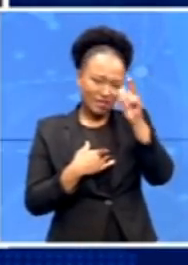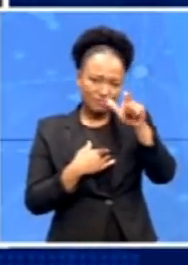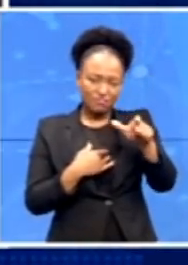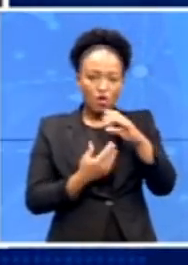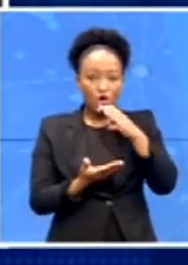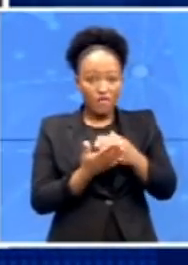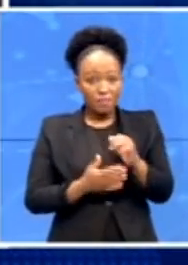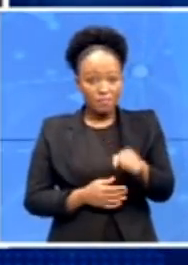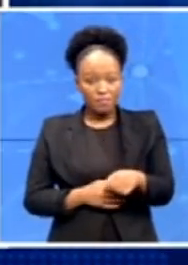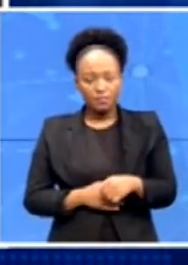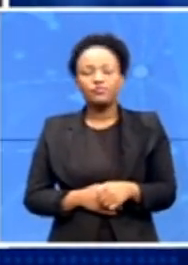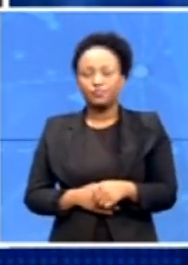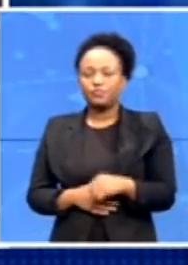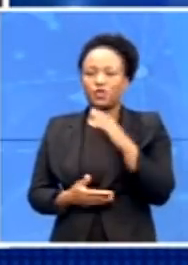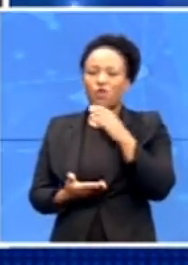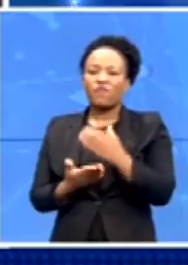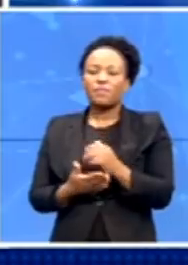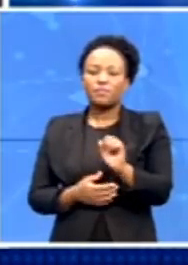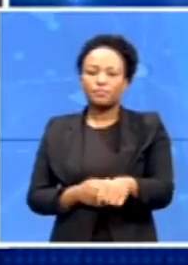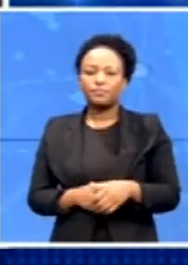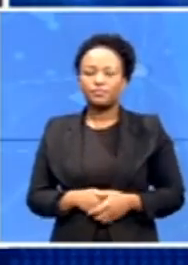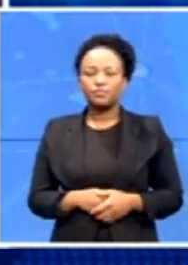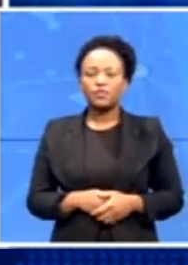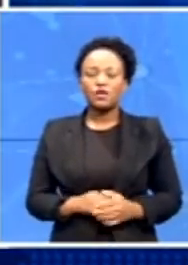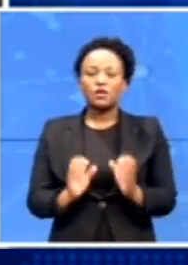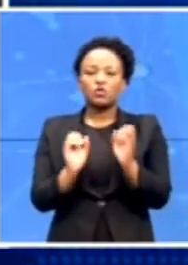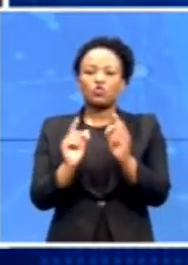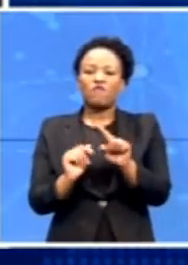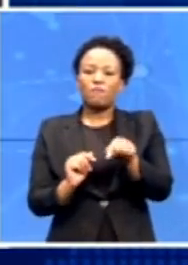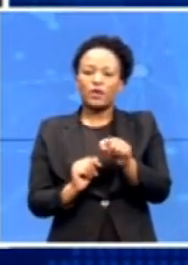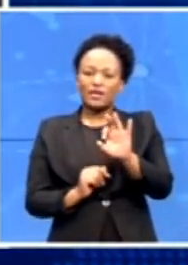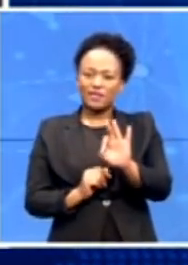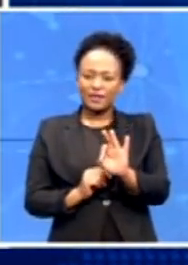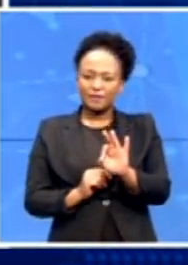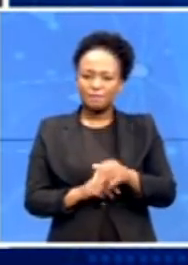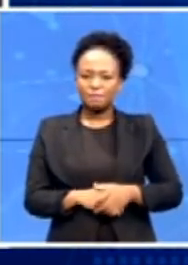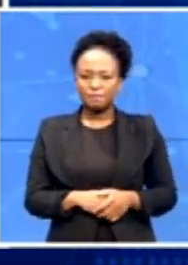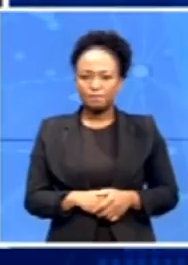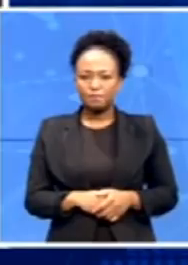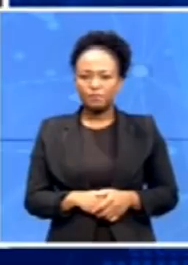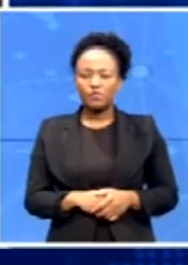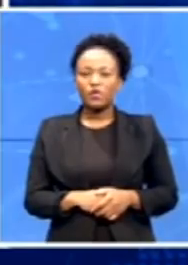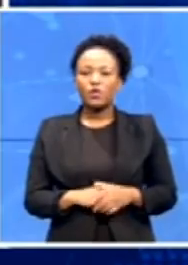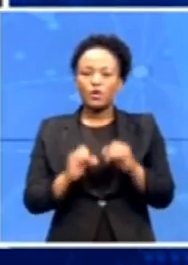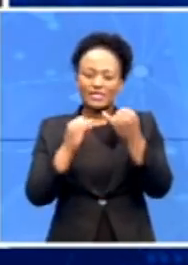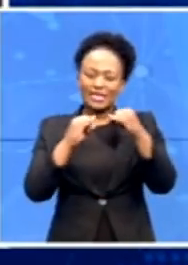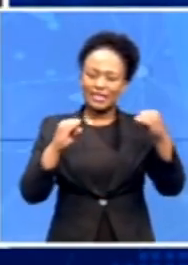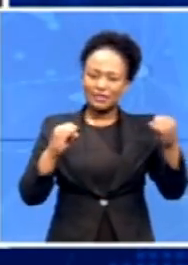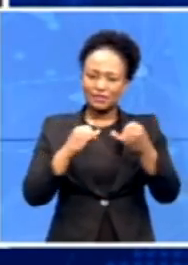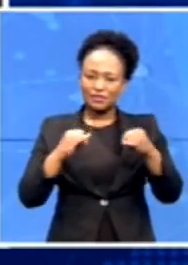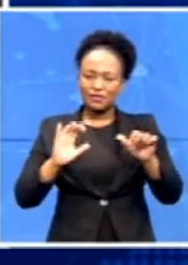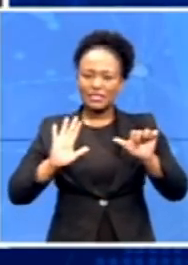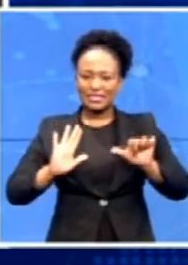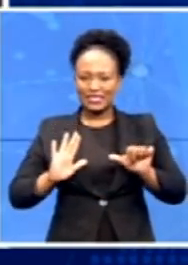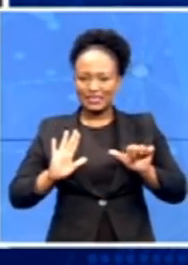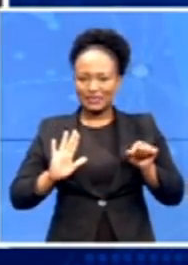Then subparagraph 12.3, the sixth sentence commencing in line 7 with the words we is